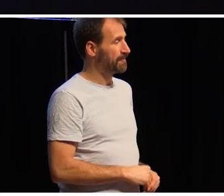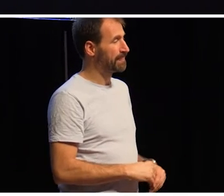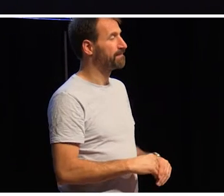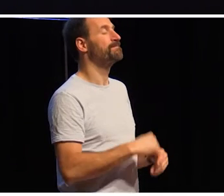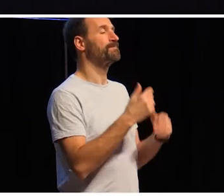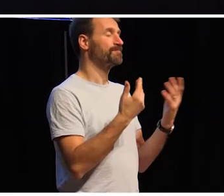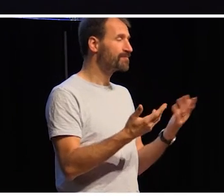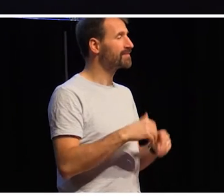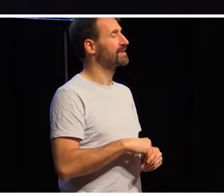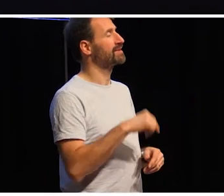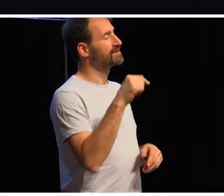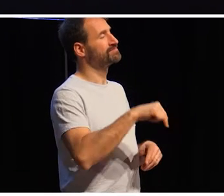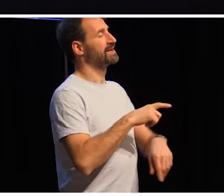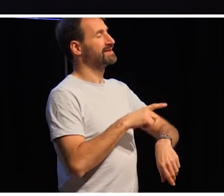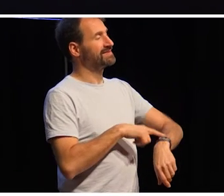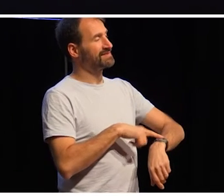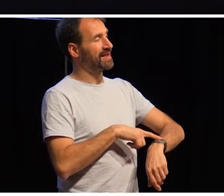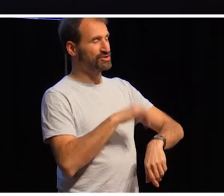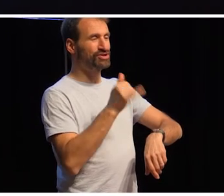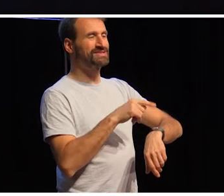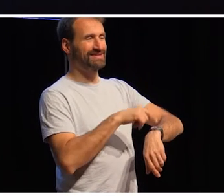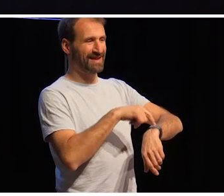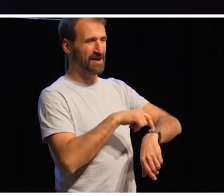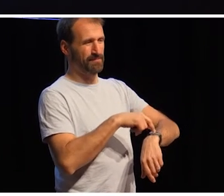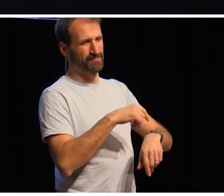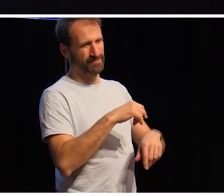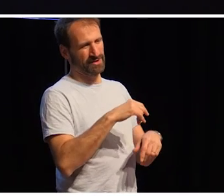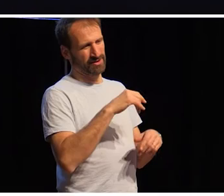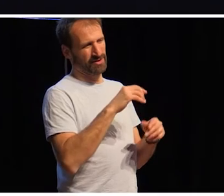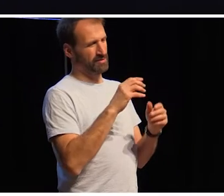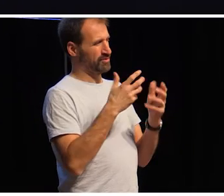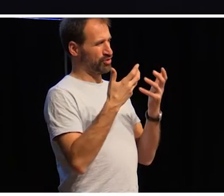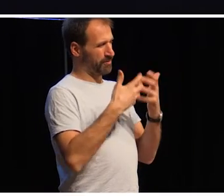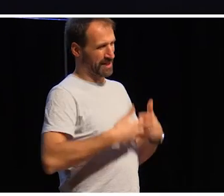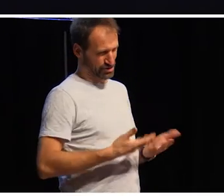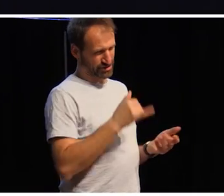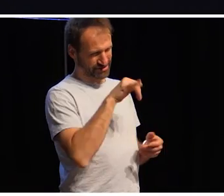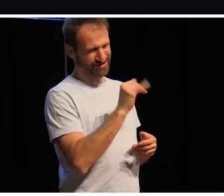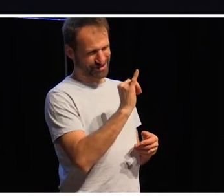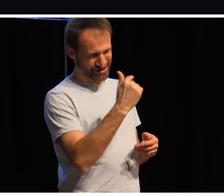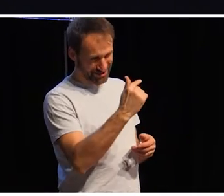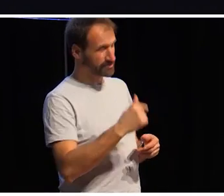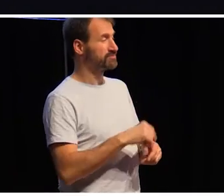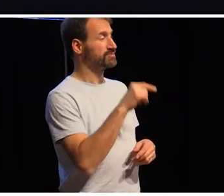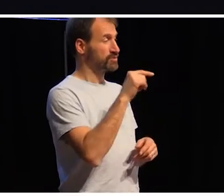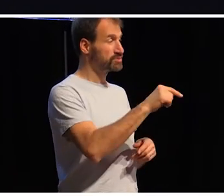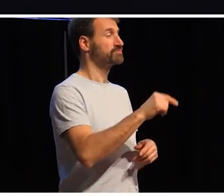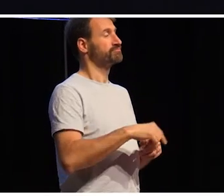compilation, JIT, inline caches, ICs, optimizing compilers, and we'll actually get to look at some machine